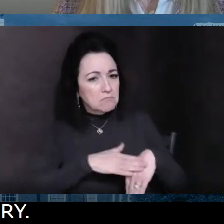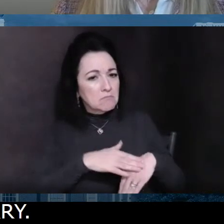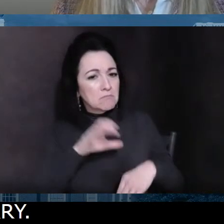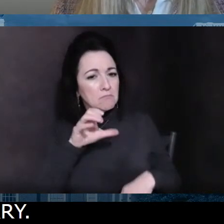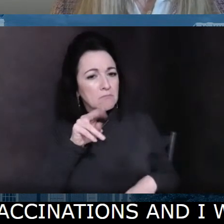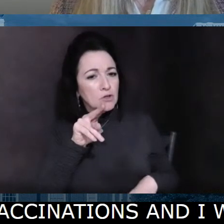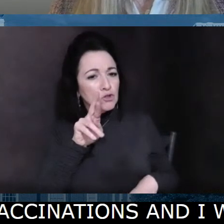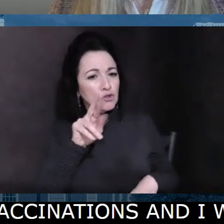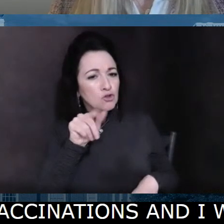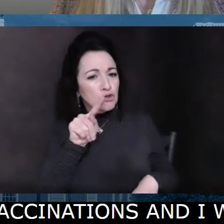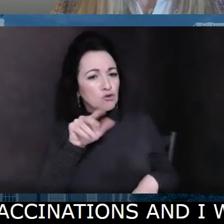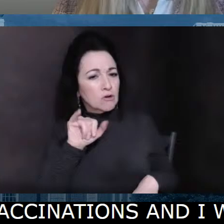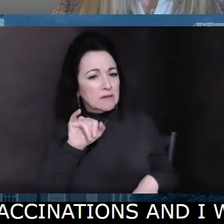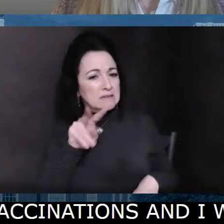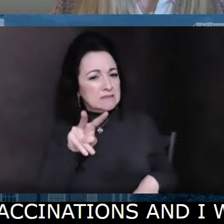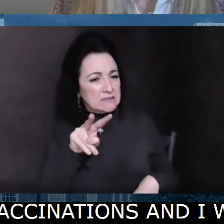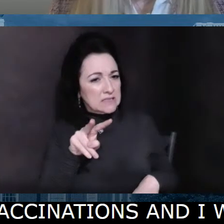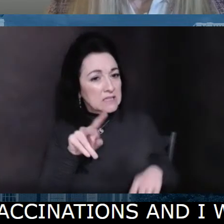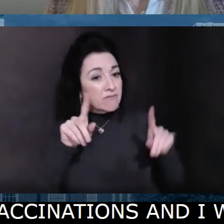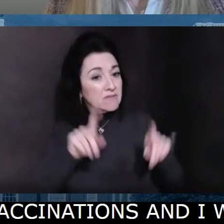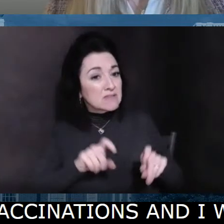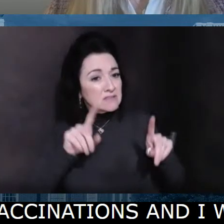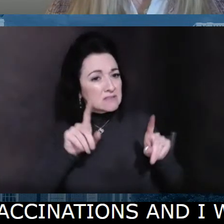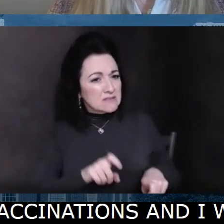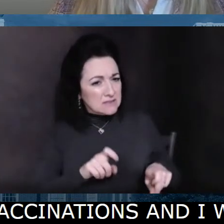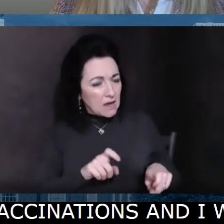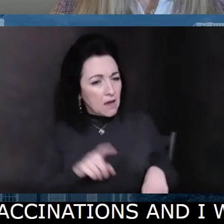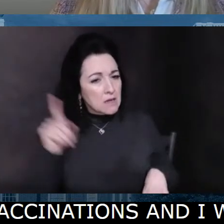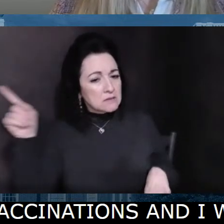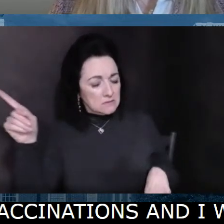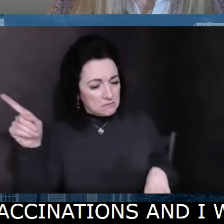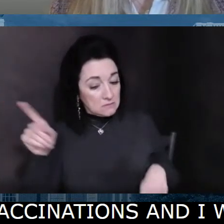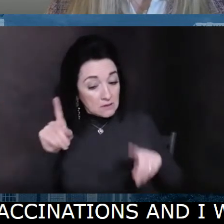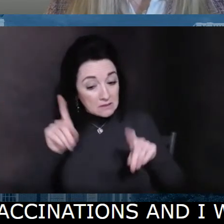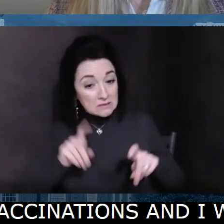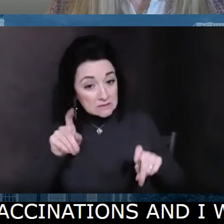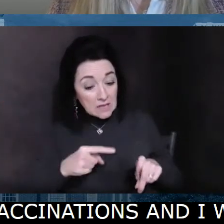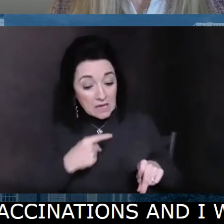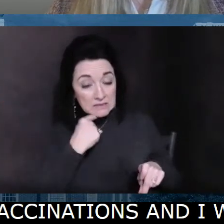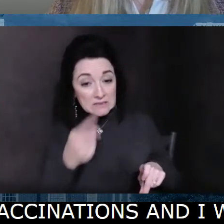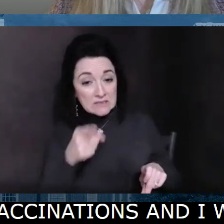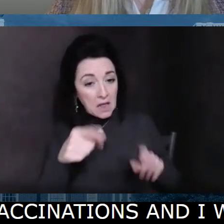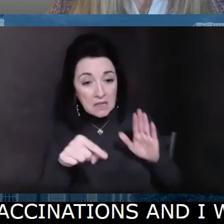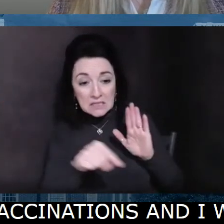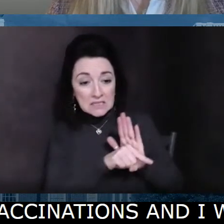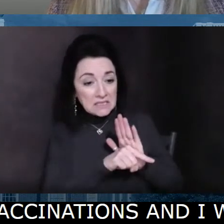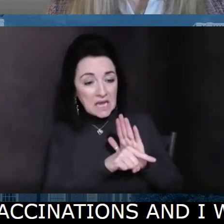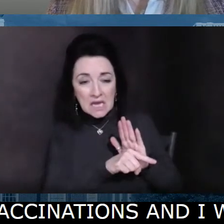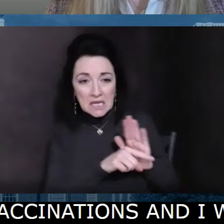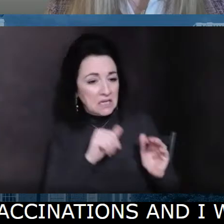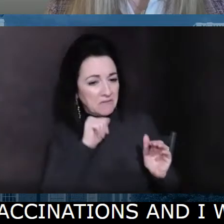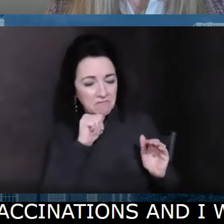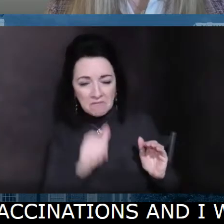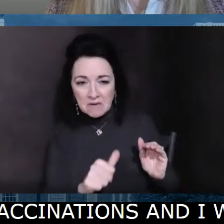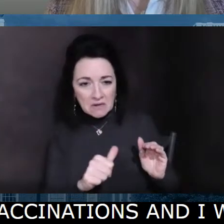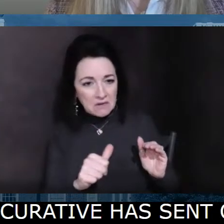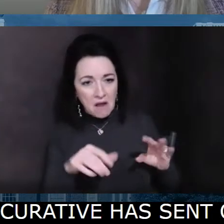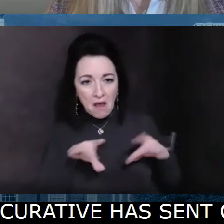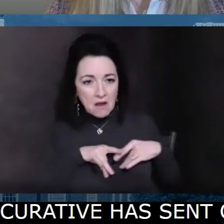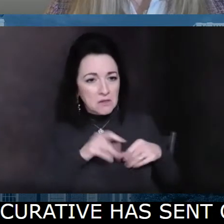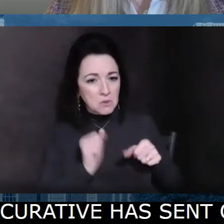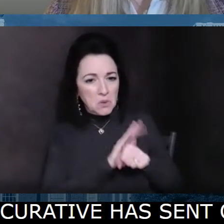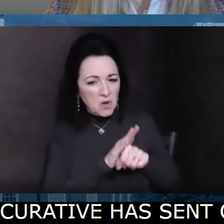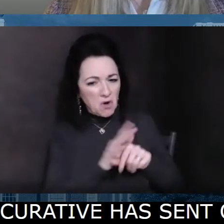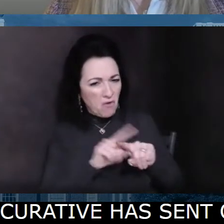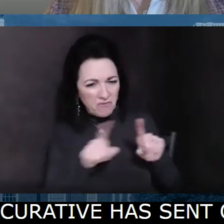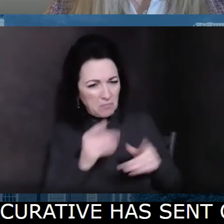false negatives, particularly in people without symptoms. Some states and cities have announced that they're ditching the tests. I'm wondering if Delaware is concerned